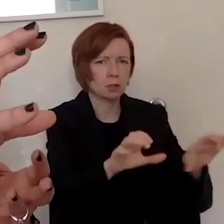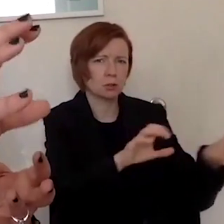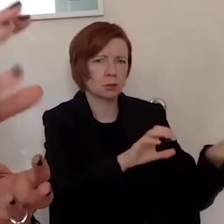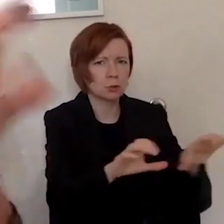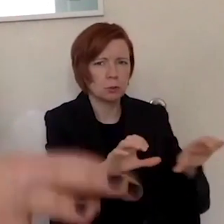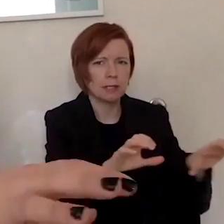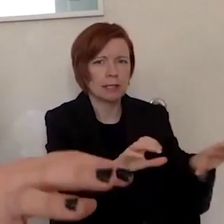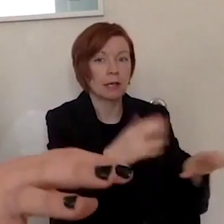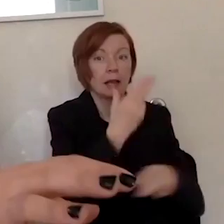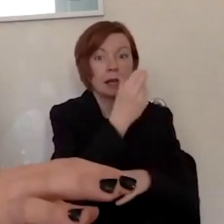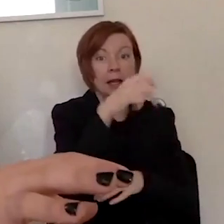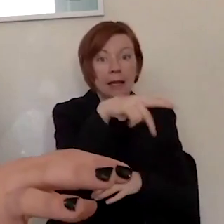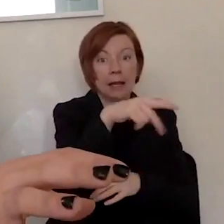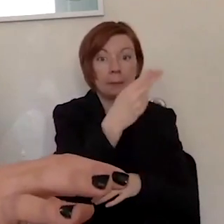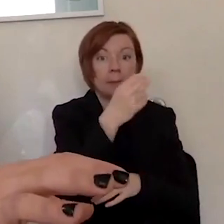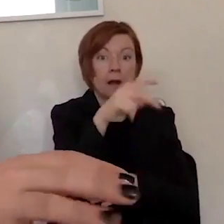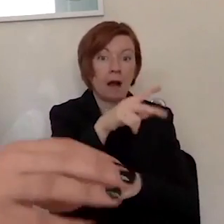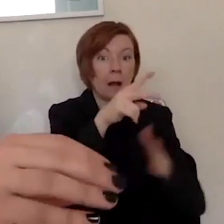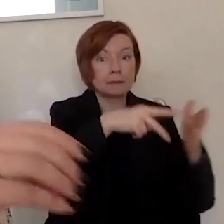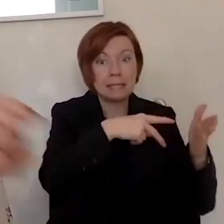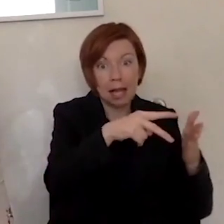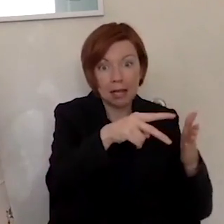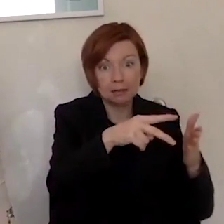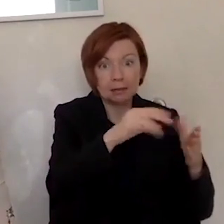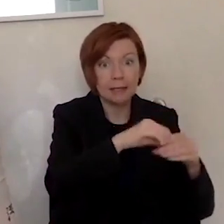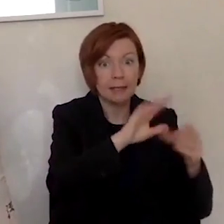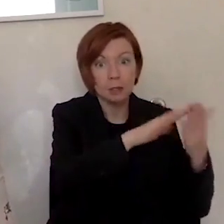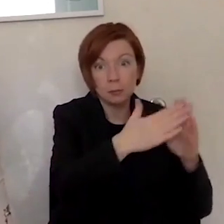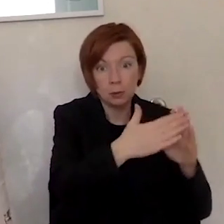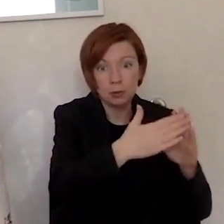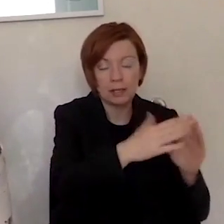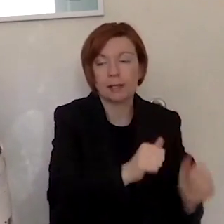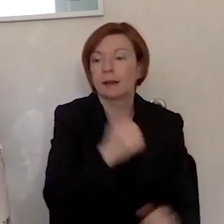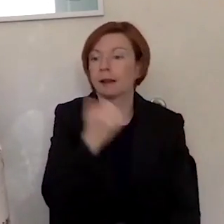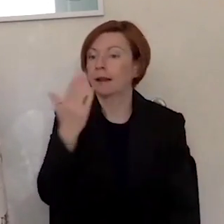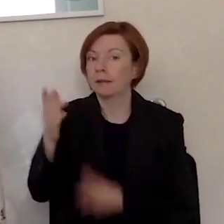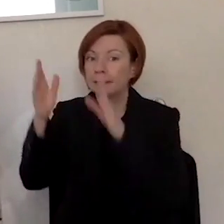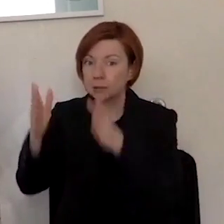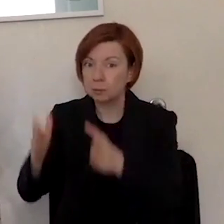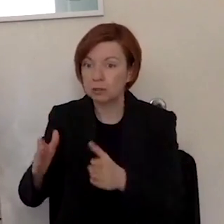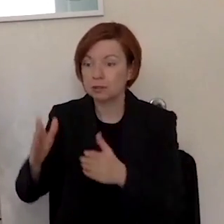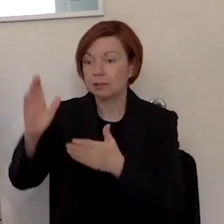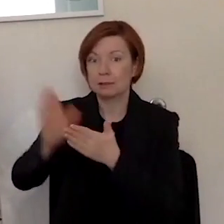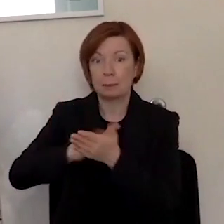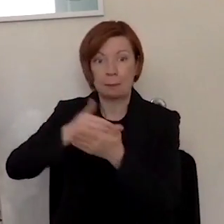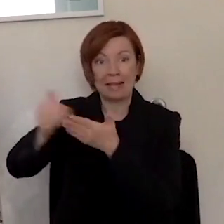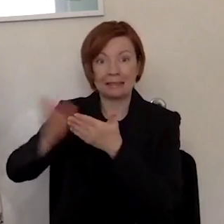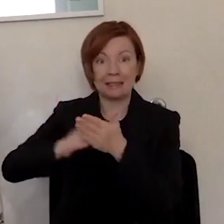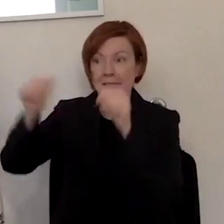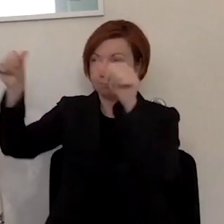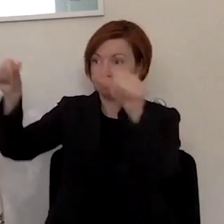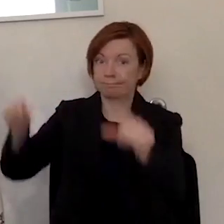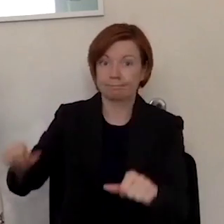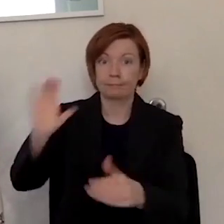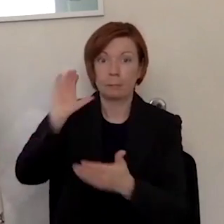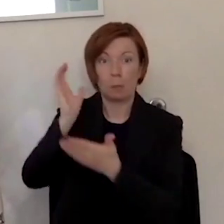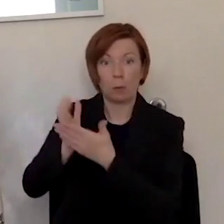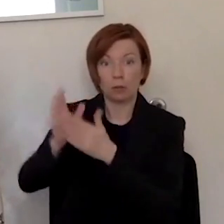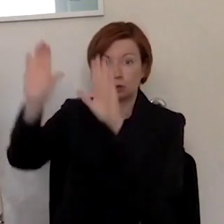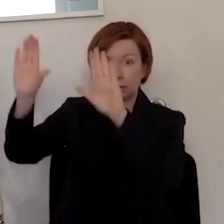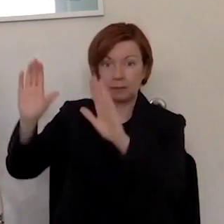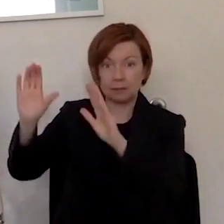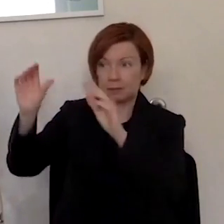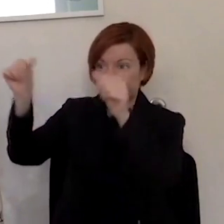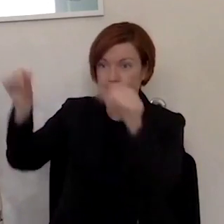is doing hip hop dance classes in their community center. This is the person who's painting portraits of her neighbors